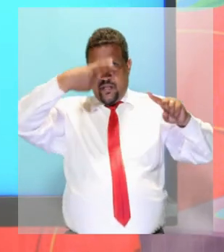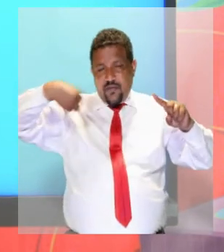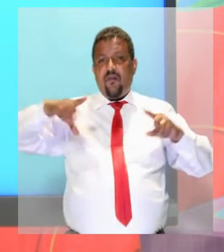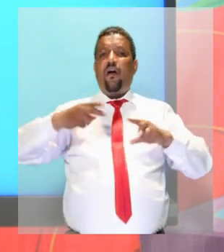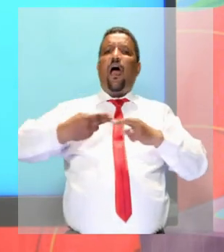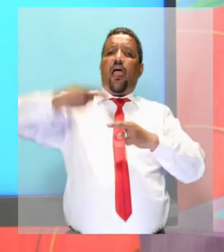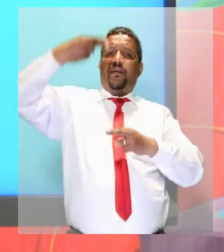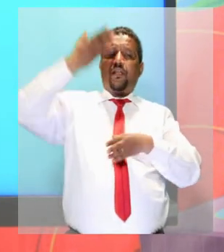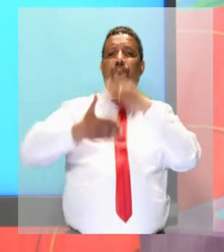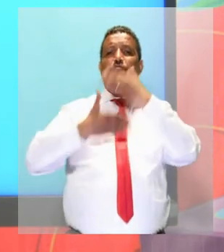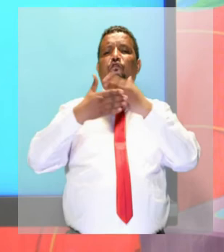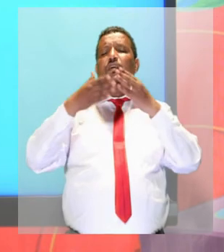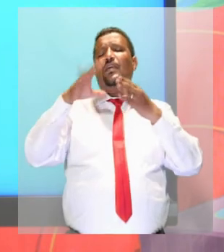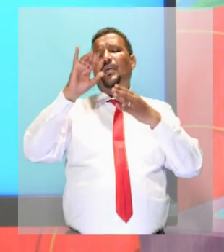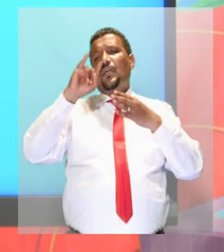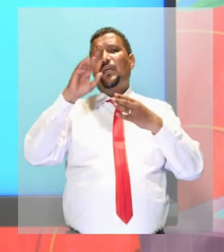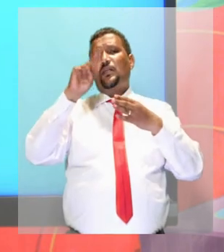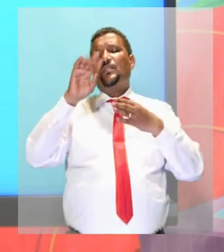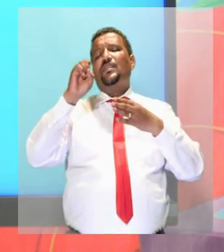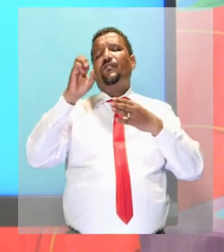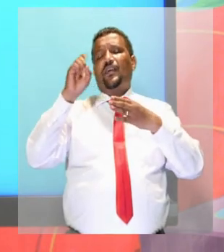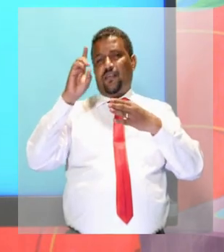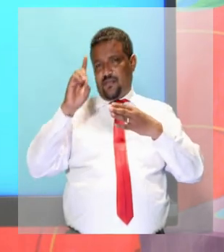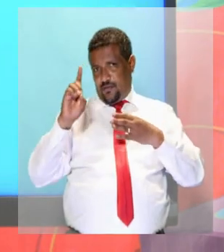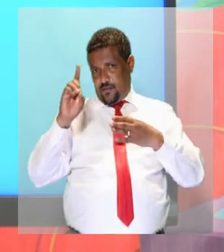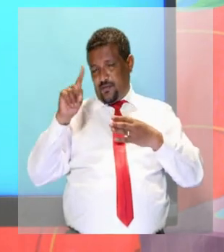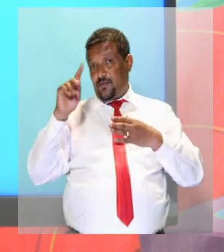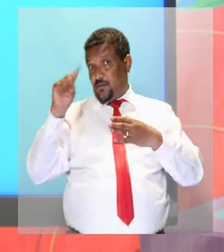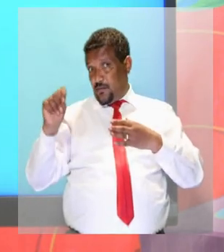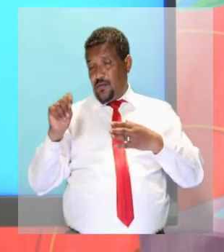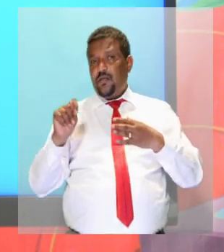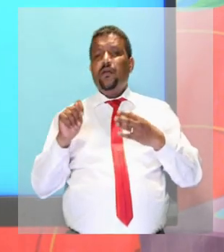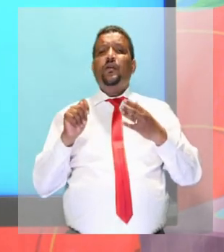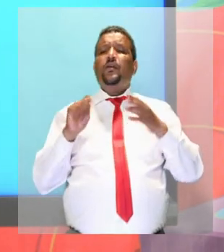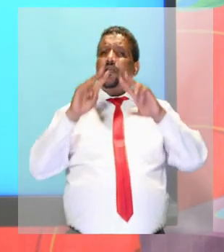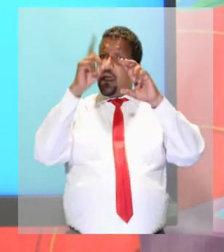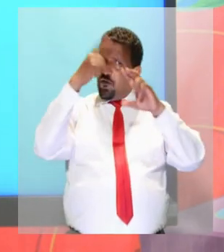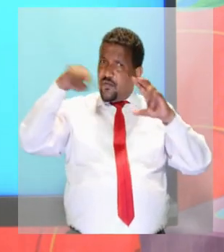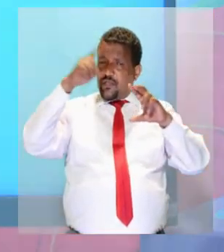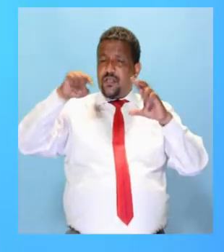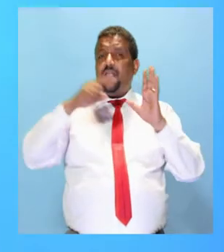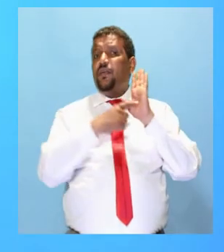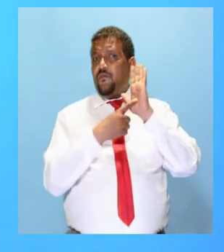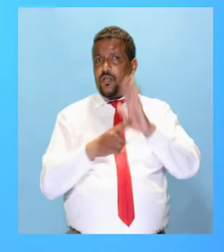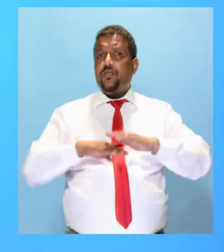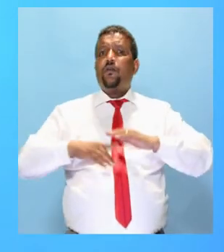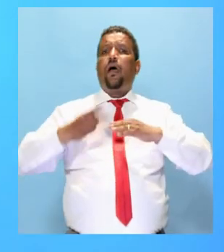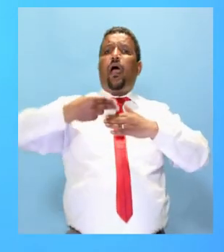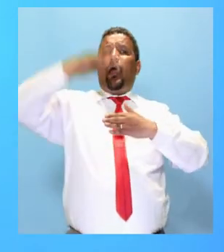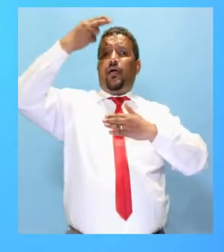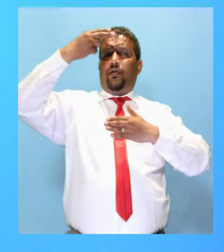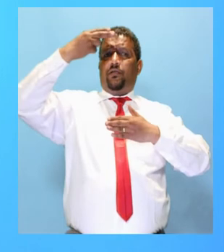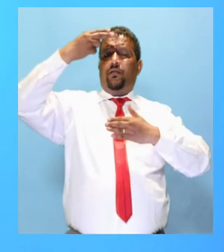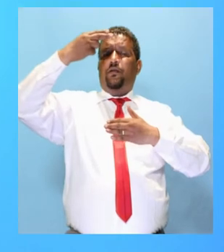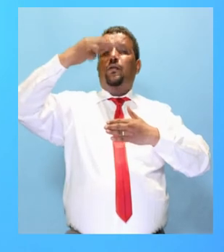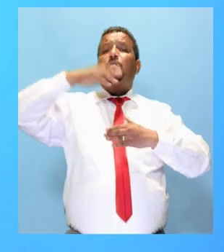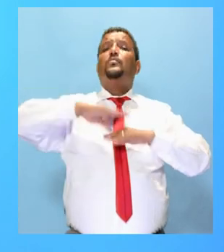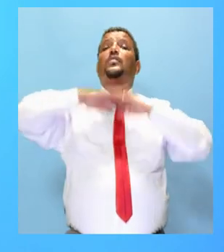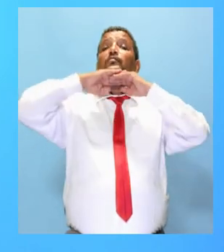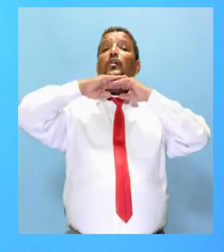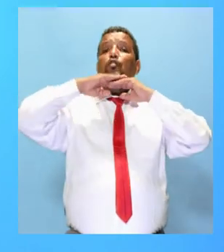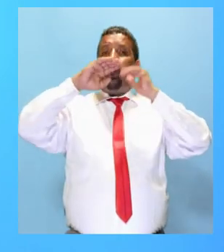of indifference curves represents higher level of satisfaction, and lower indifference curves represent